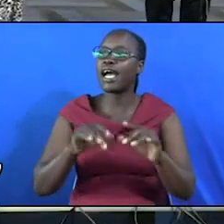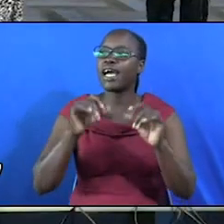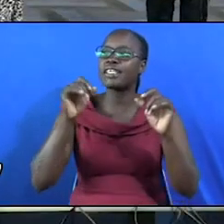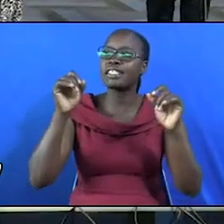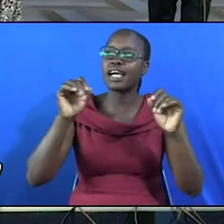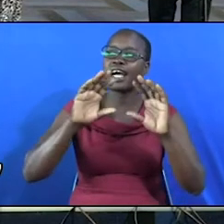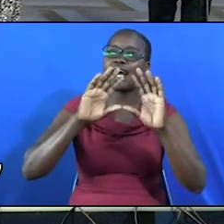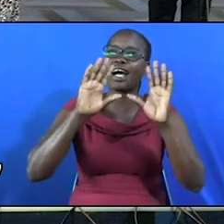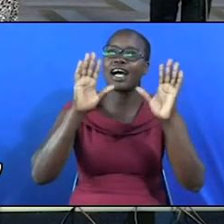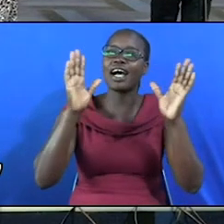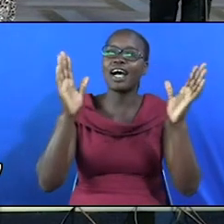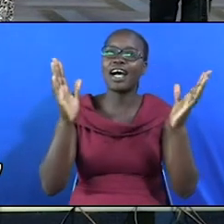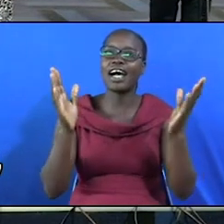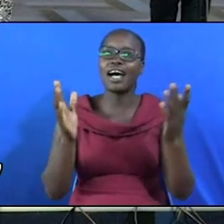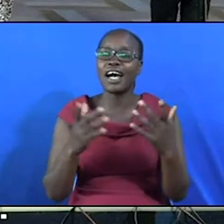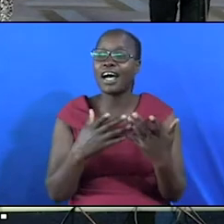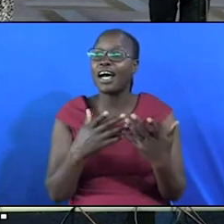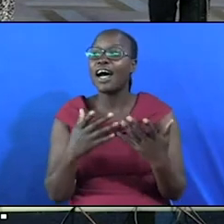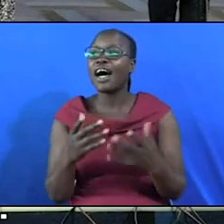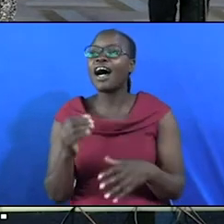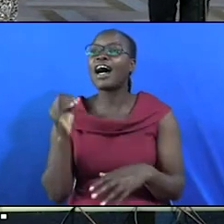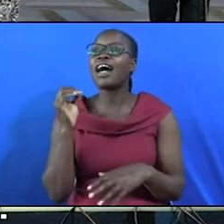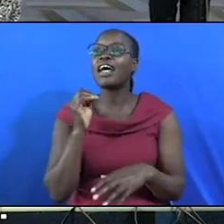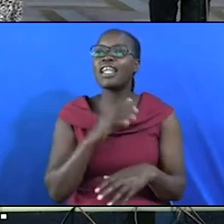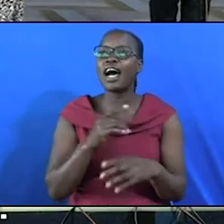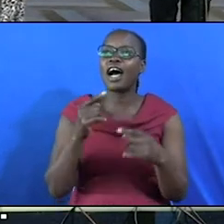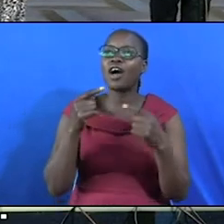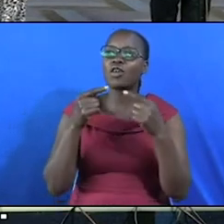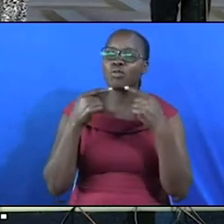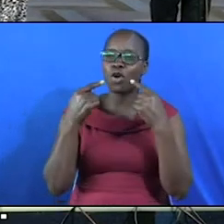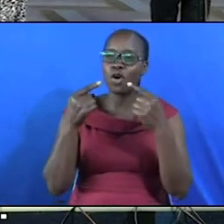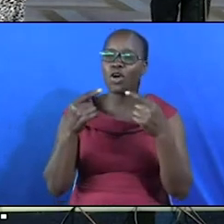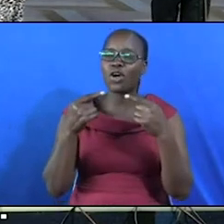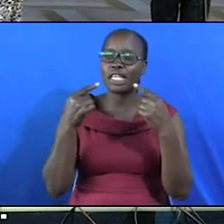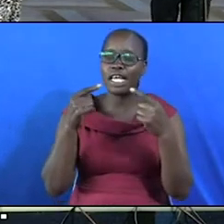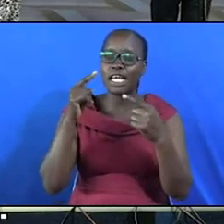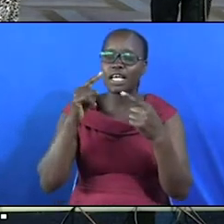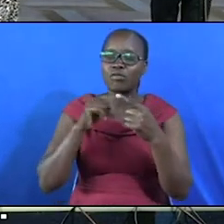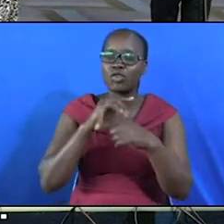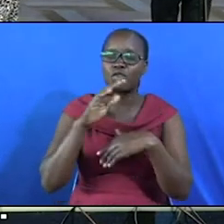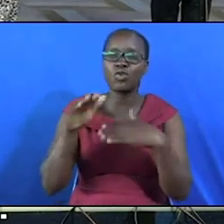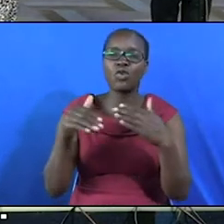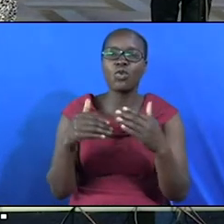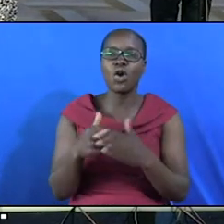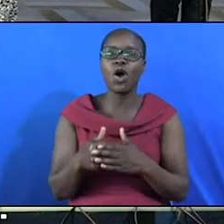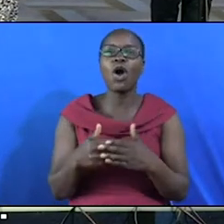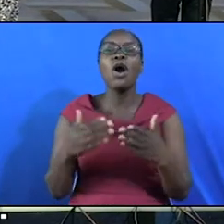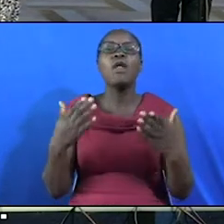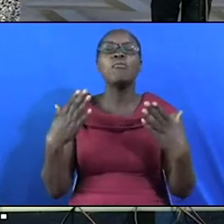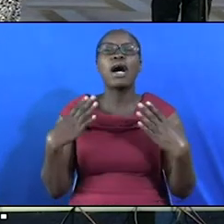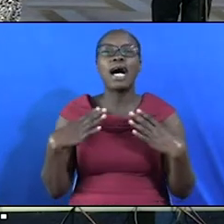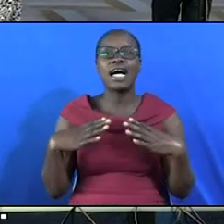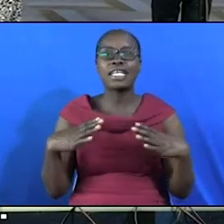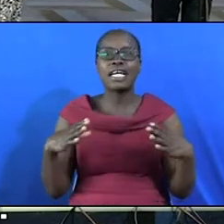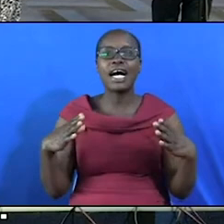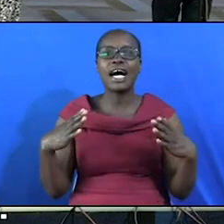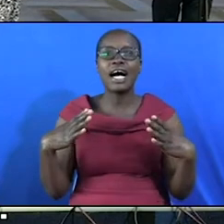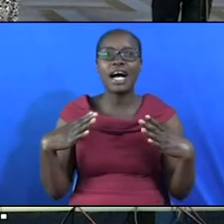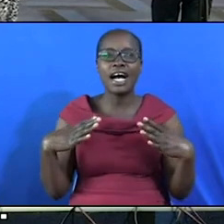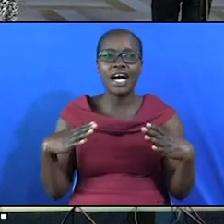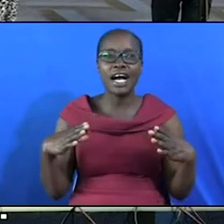sea and sky, aloud proclaim to all